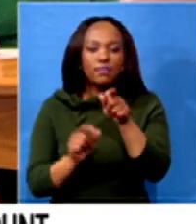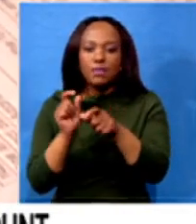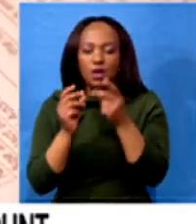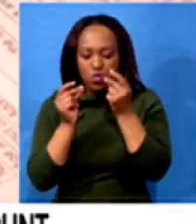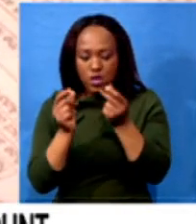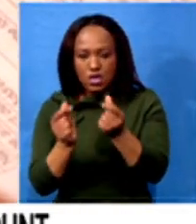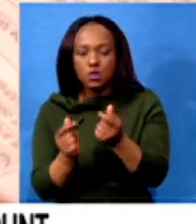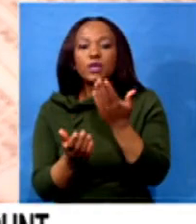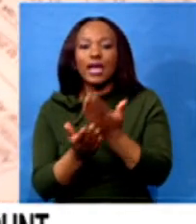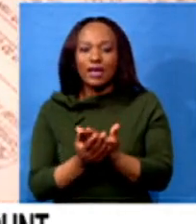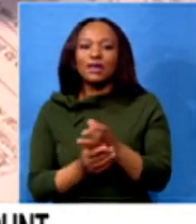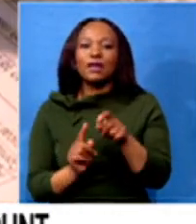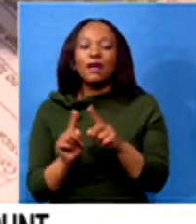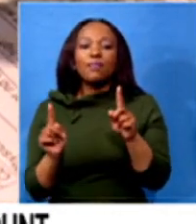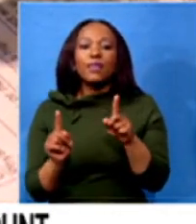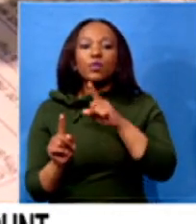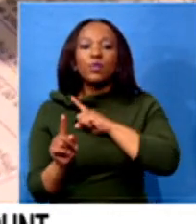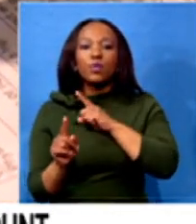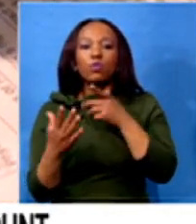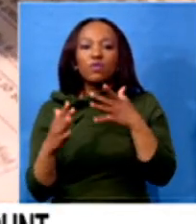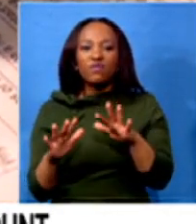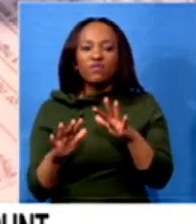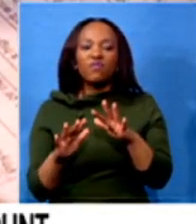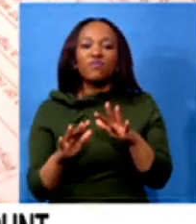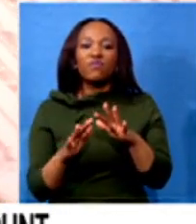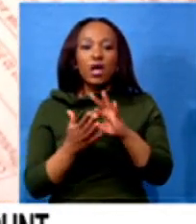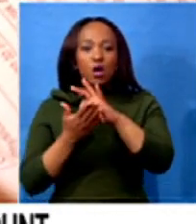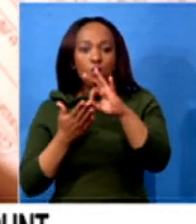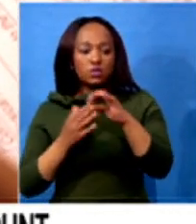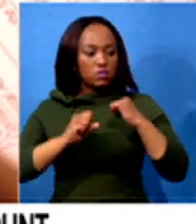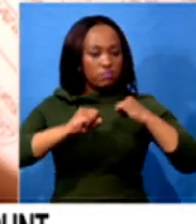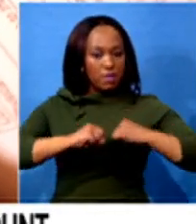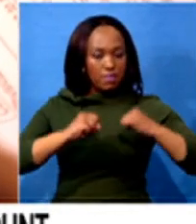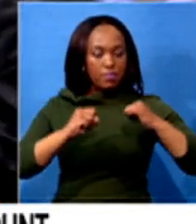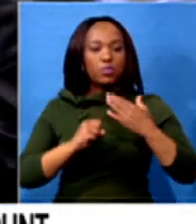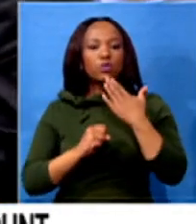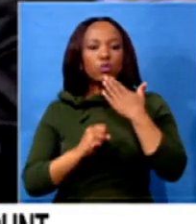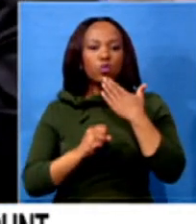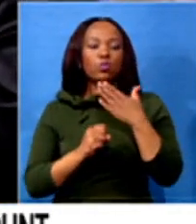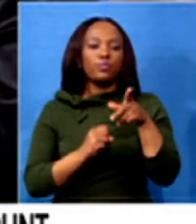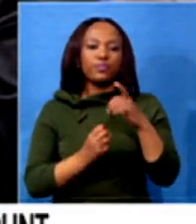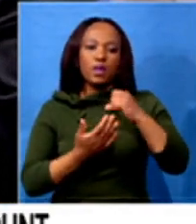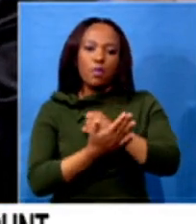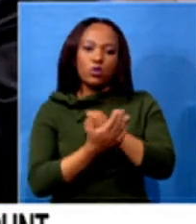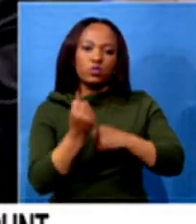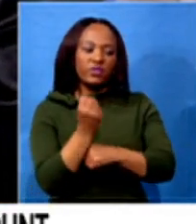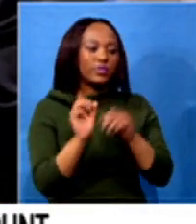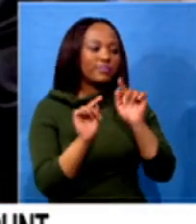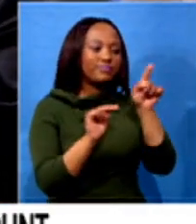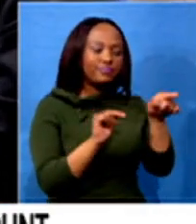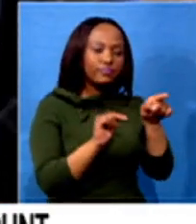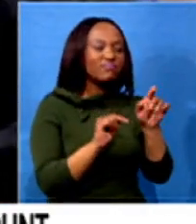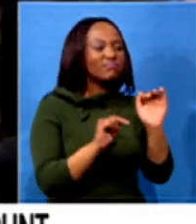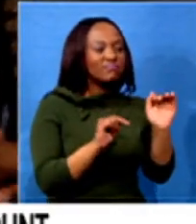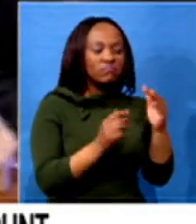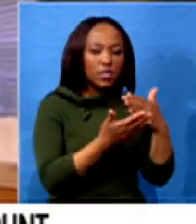can. And because we already have a contractual arrangement with the post office, we then went to them and said, can you help us? And the number